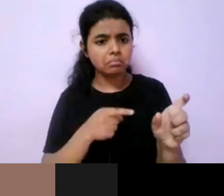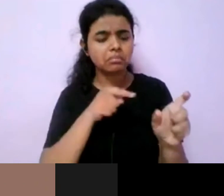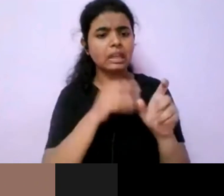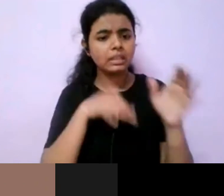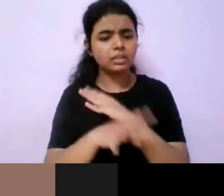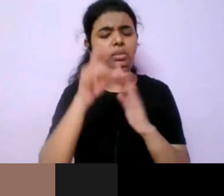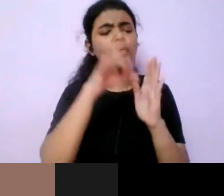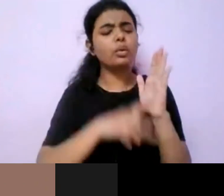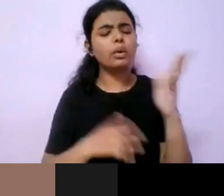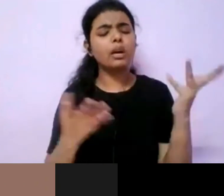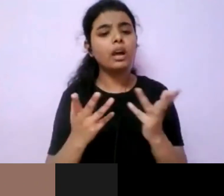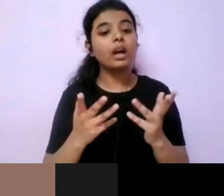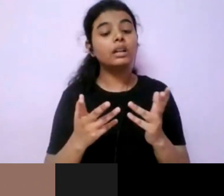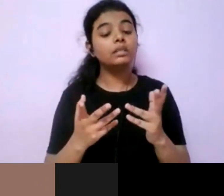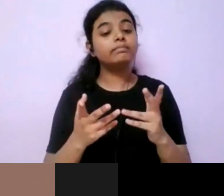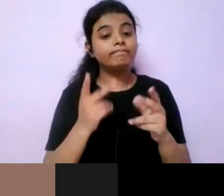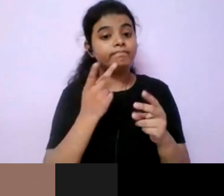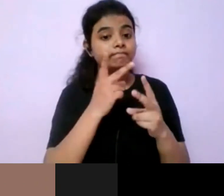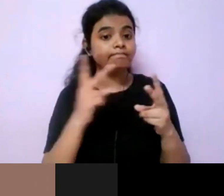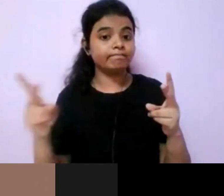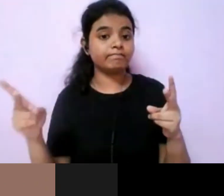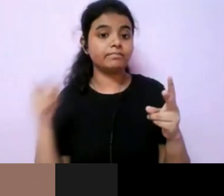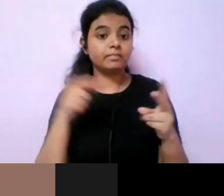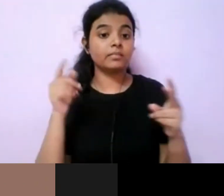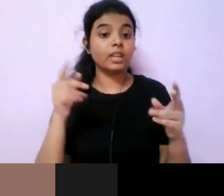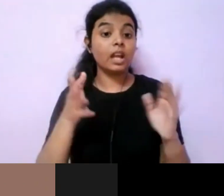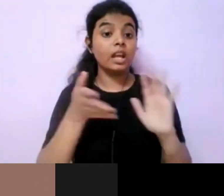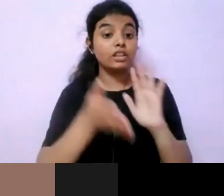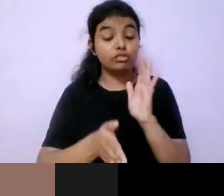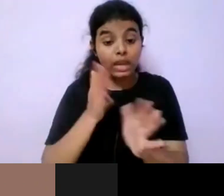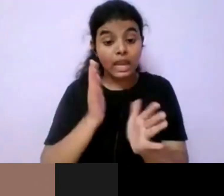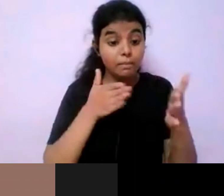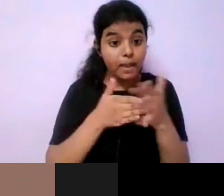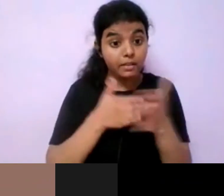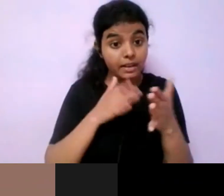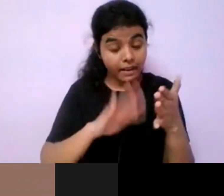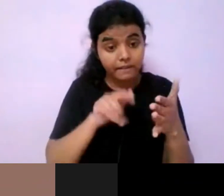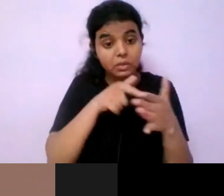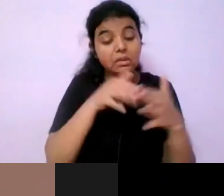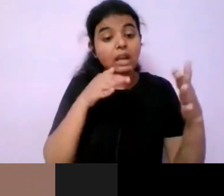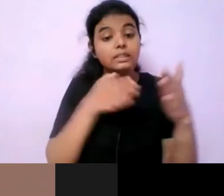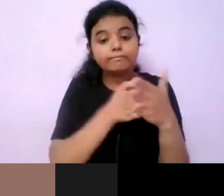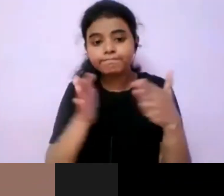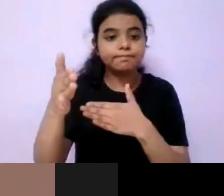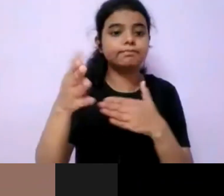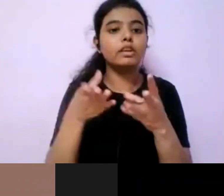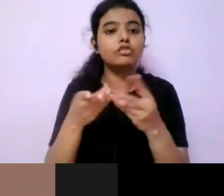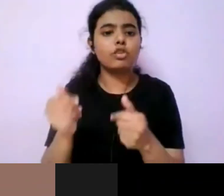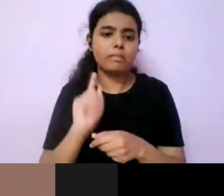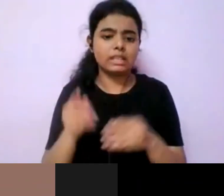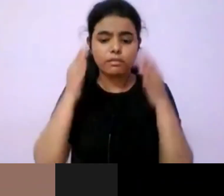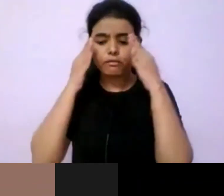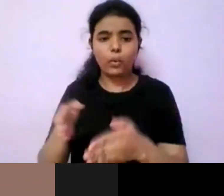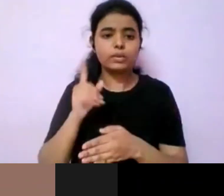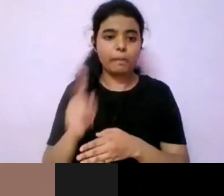to challenge that? And I think that to me is the key problem. It's not, the point I was trying to make is that we need to have solutions focused work. At the